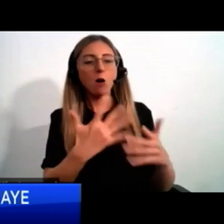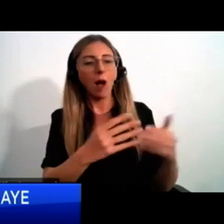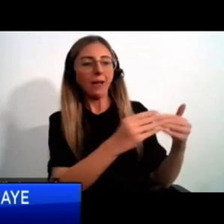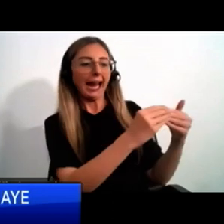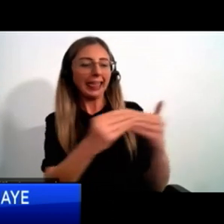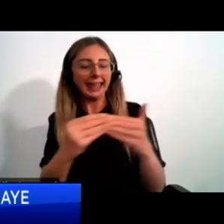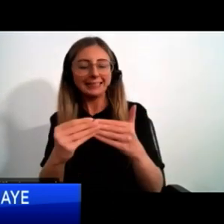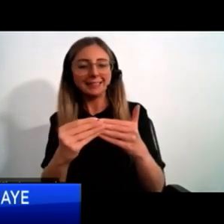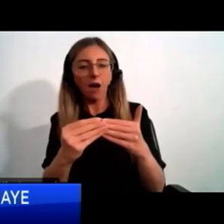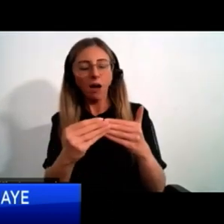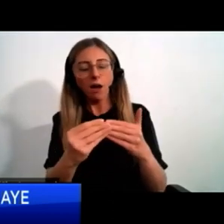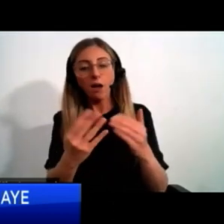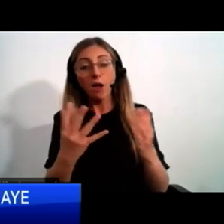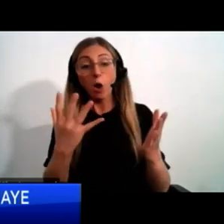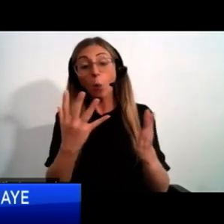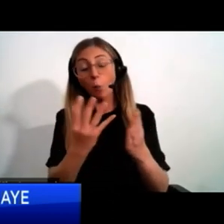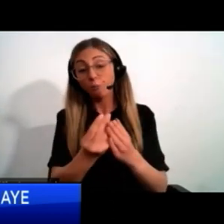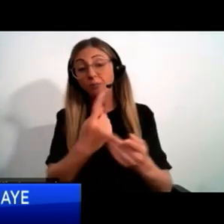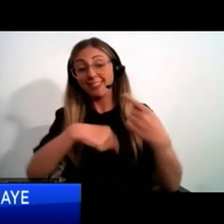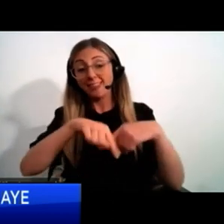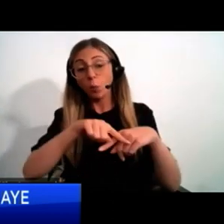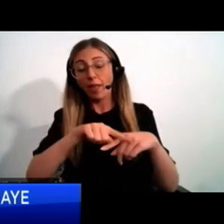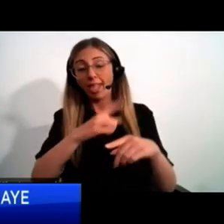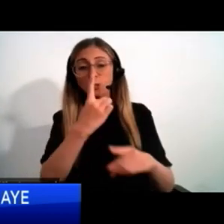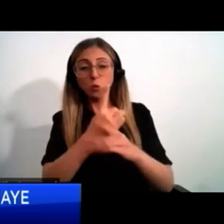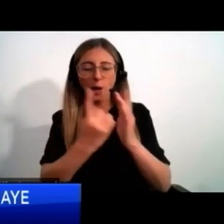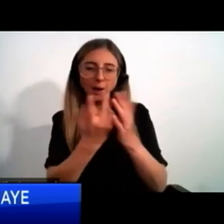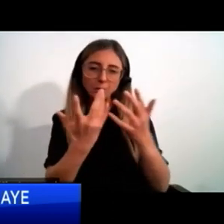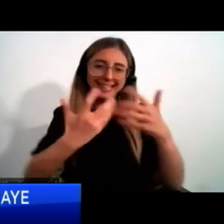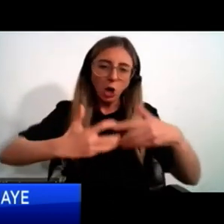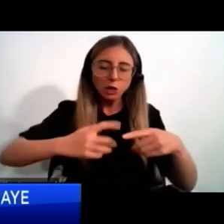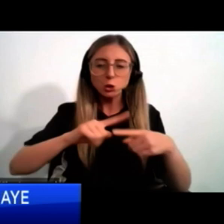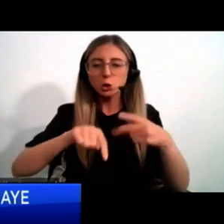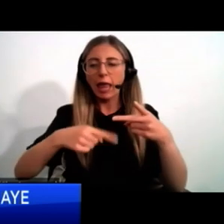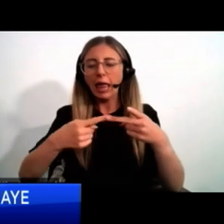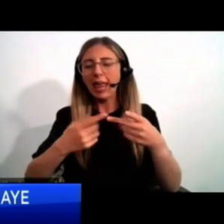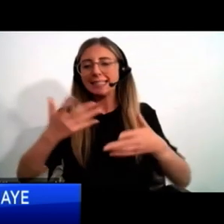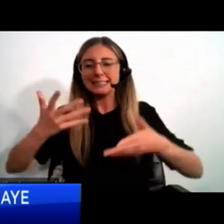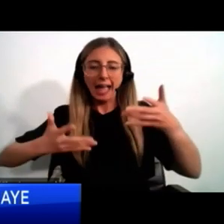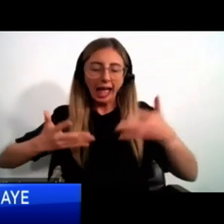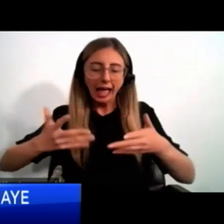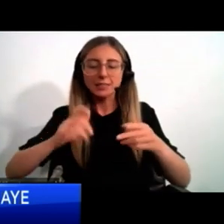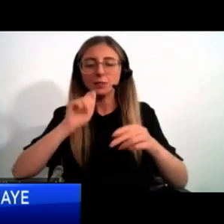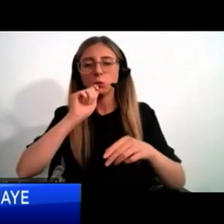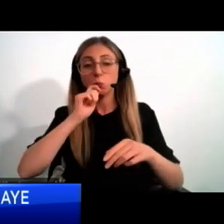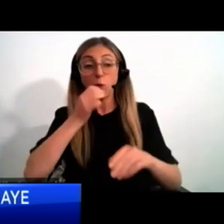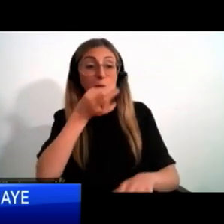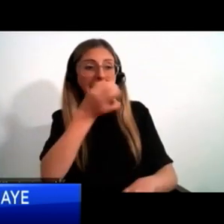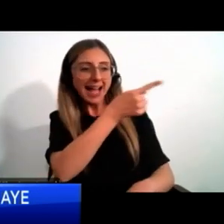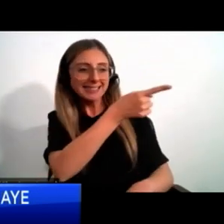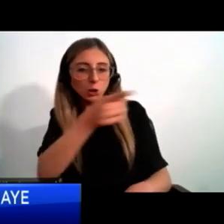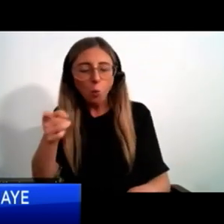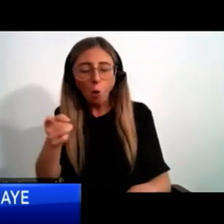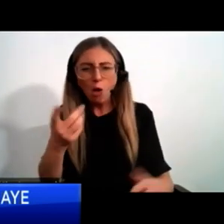leader within the space that we are talking about today. Technology, we're talking science, and we're asking the